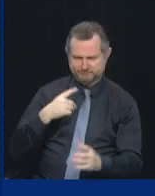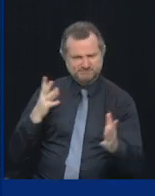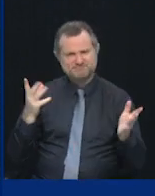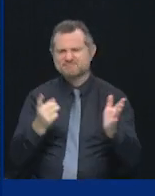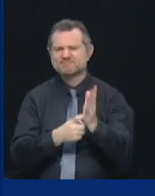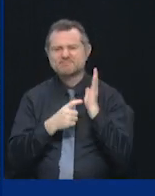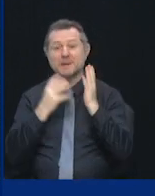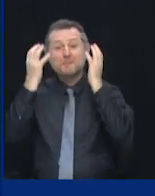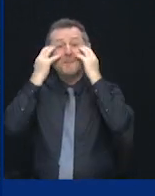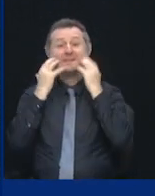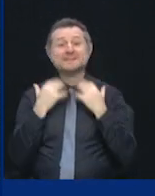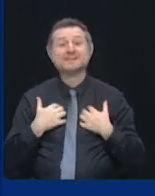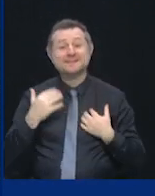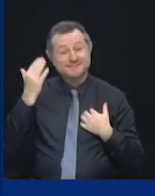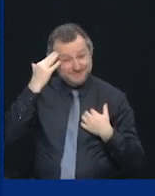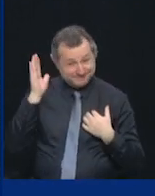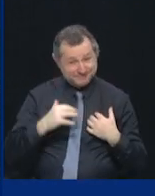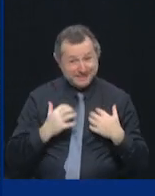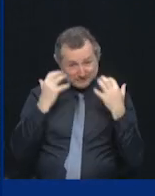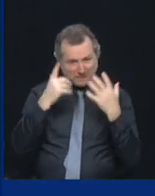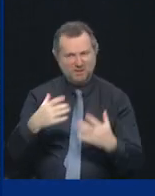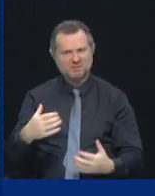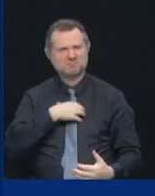ago. I understand the